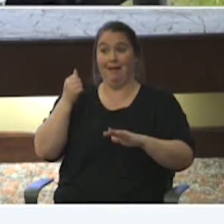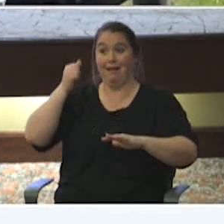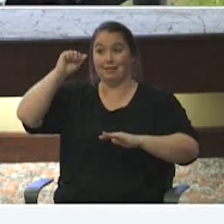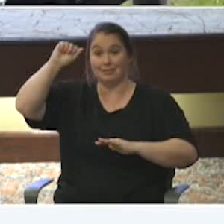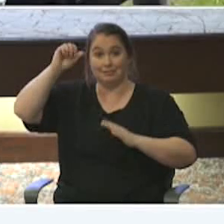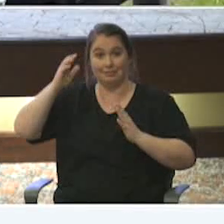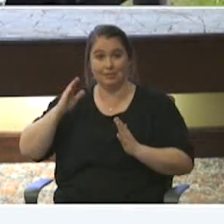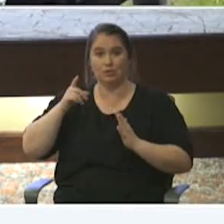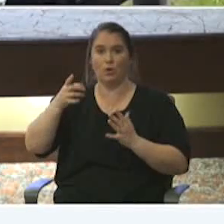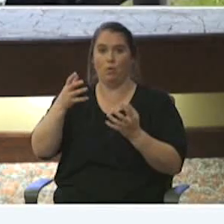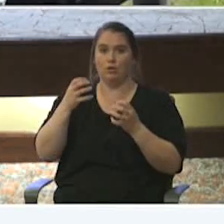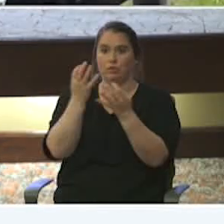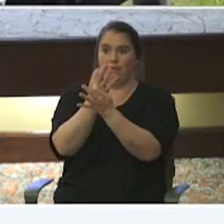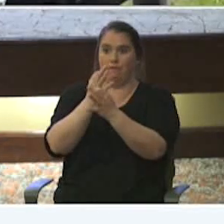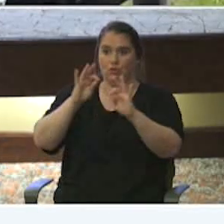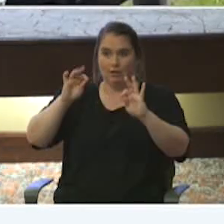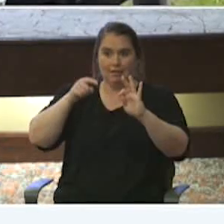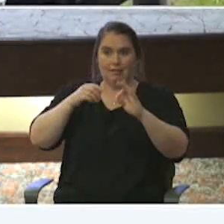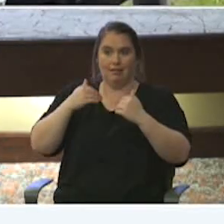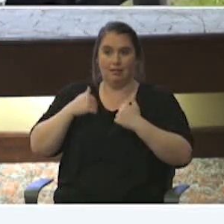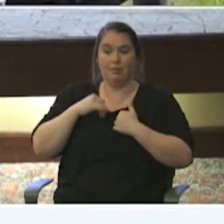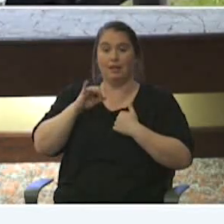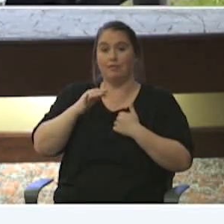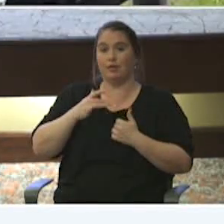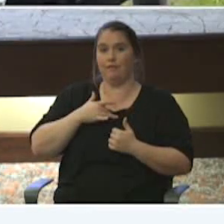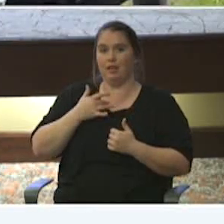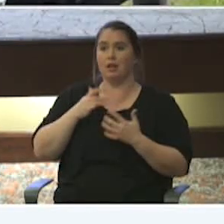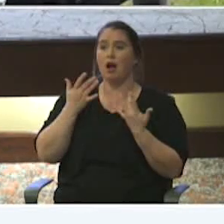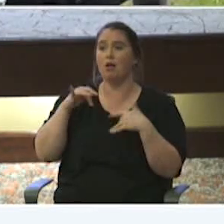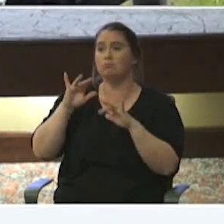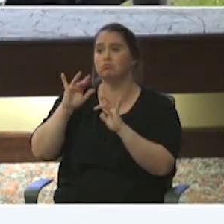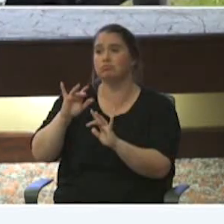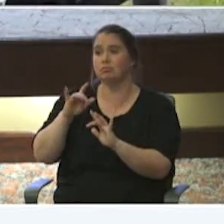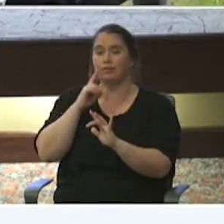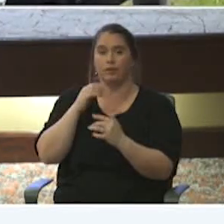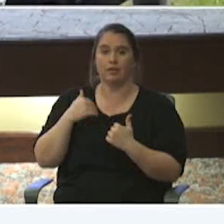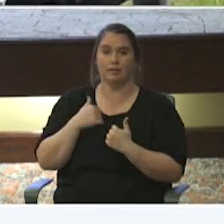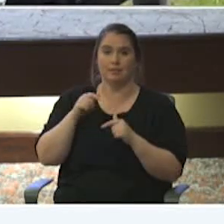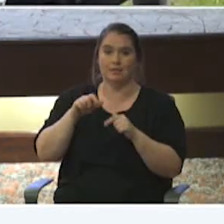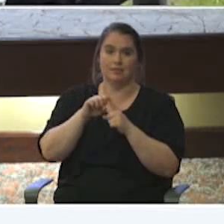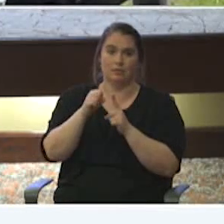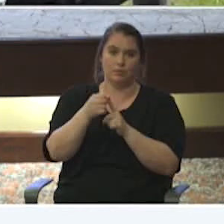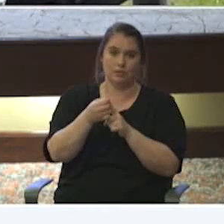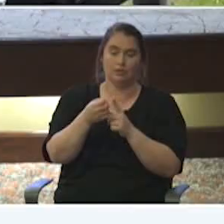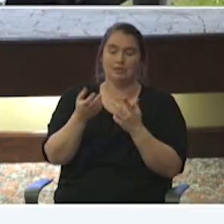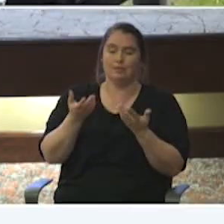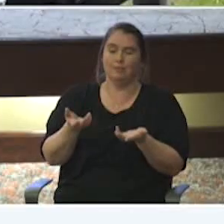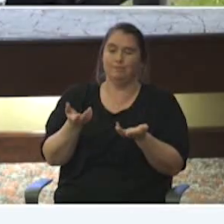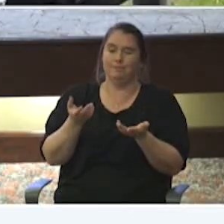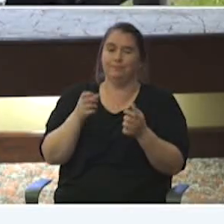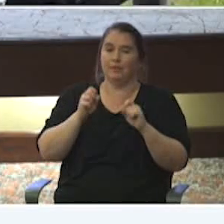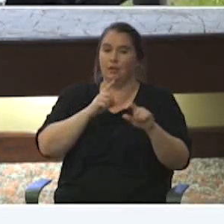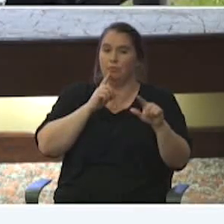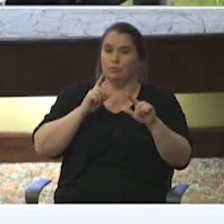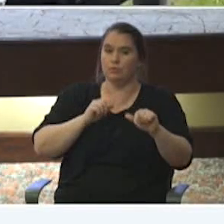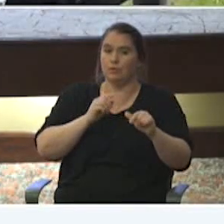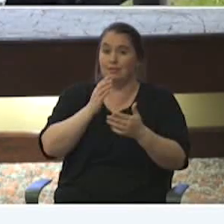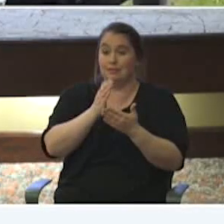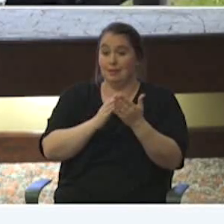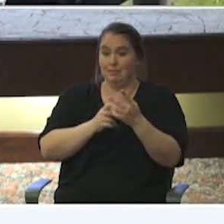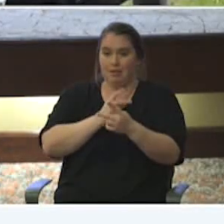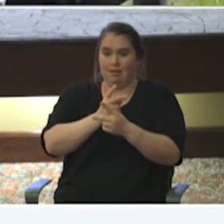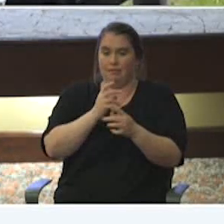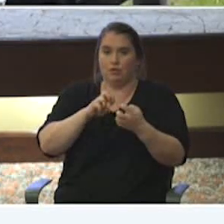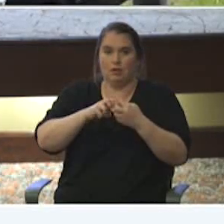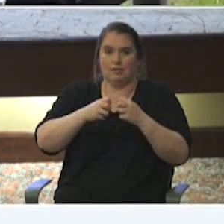an animal if they are feeling a little empathetic to animals in this situation. So that could result in some type of crisis